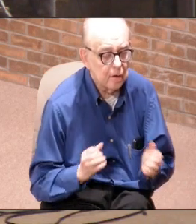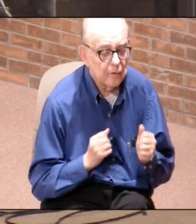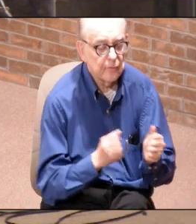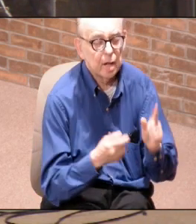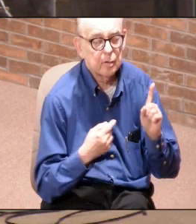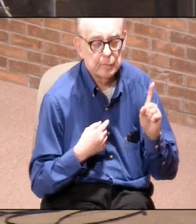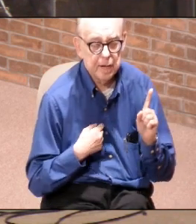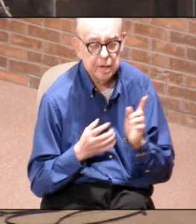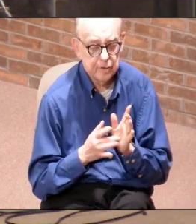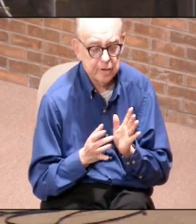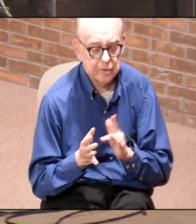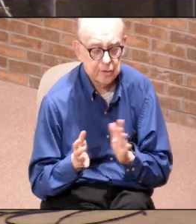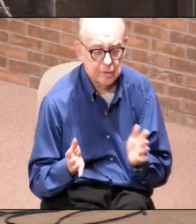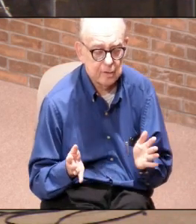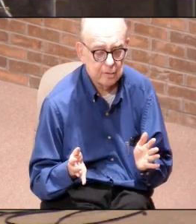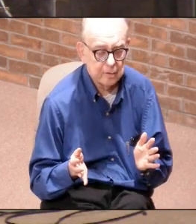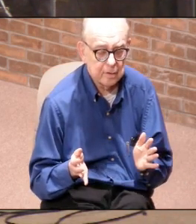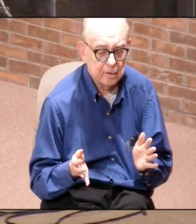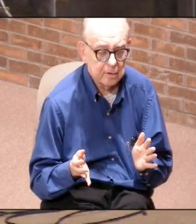Follow me.